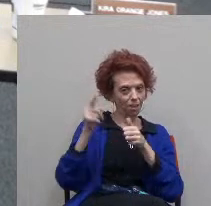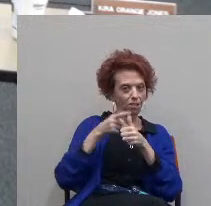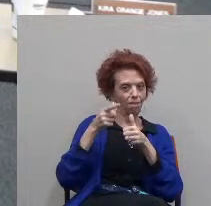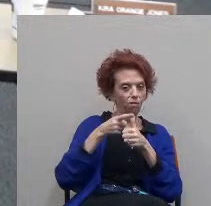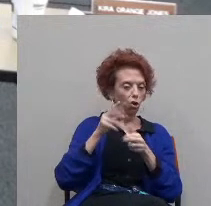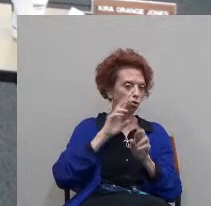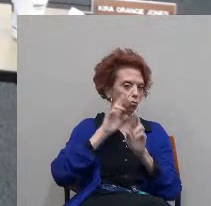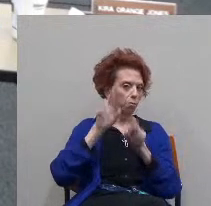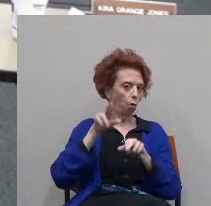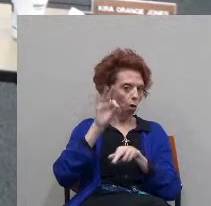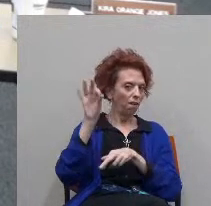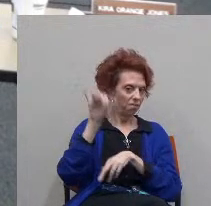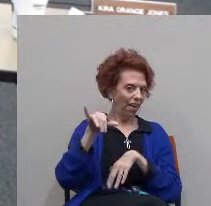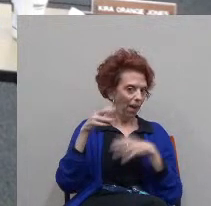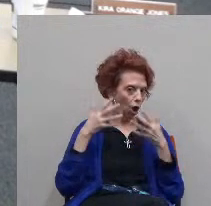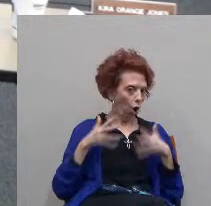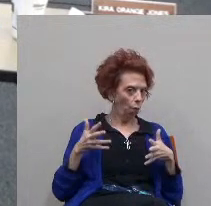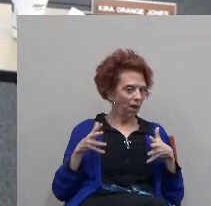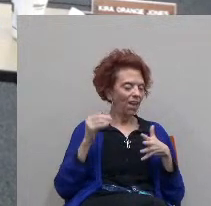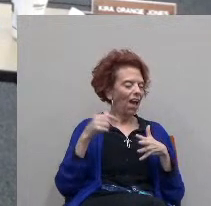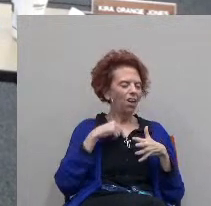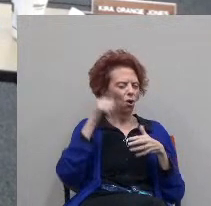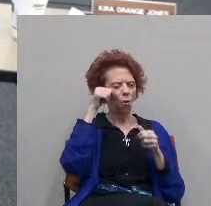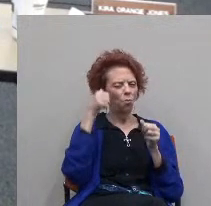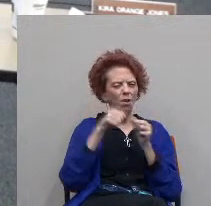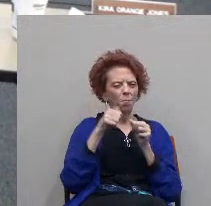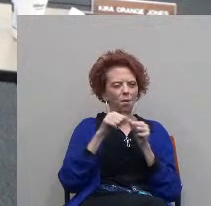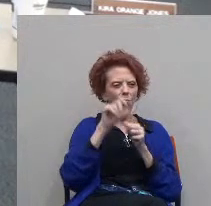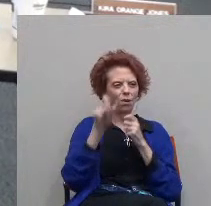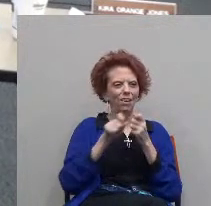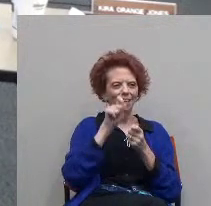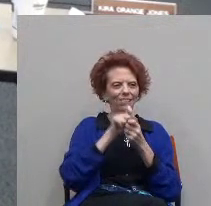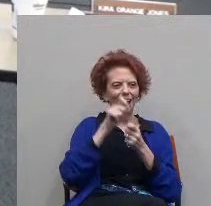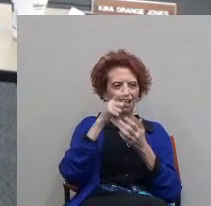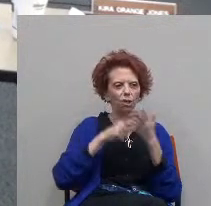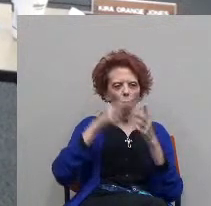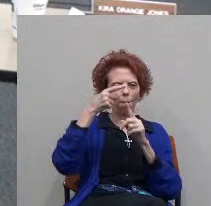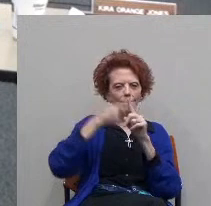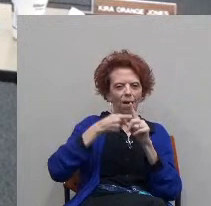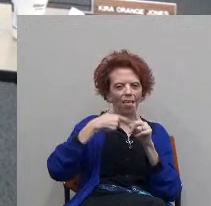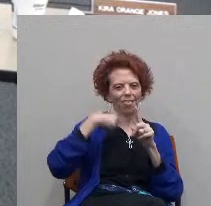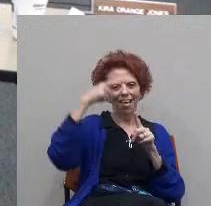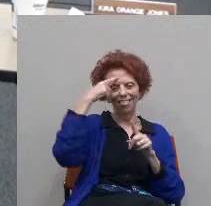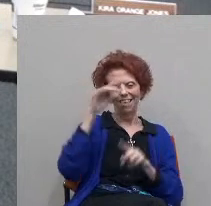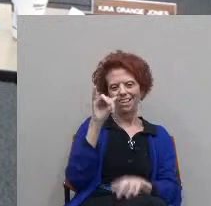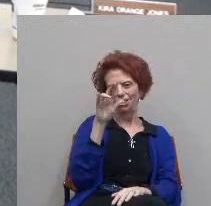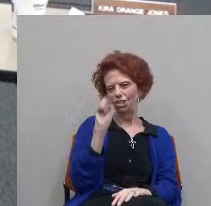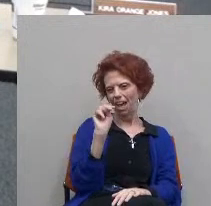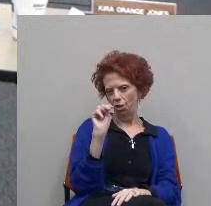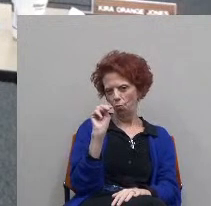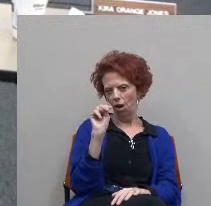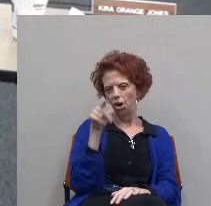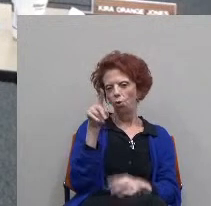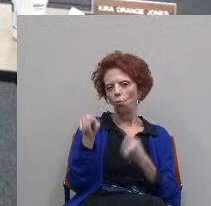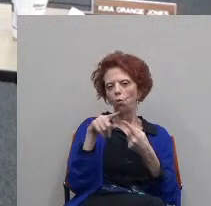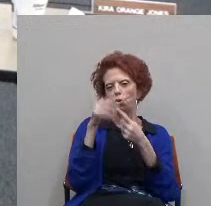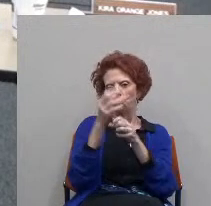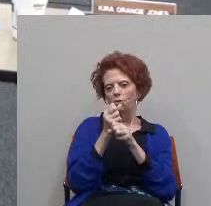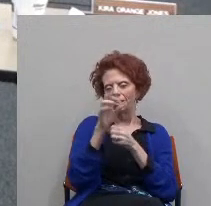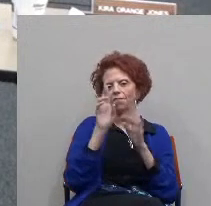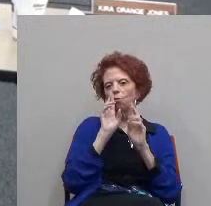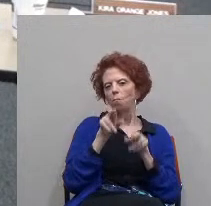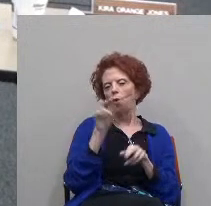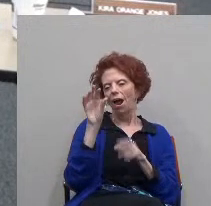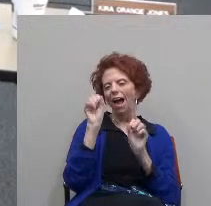initial report of that. I don't remember exactly what month it was brought to y'all. I think it was in January. You received that report.